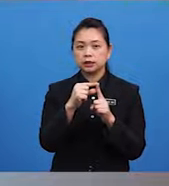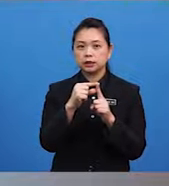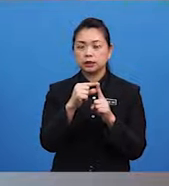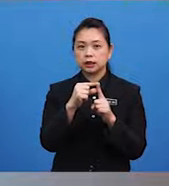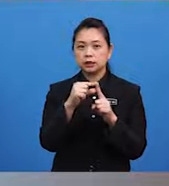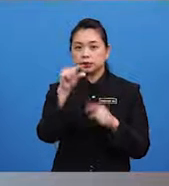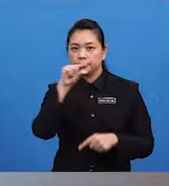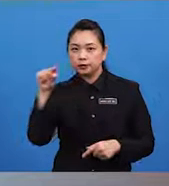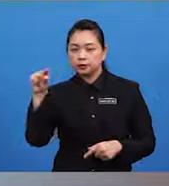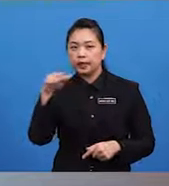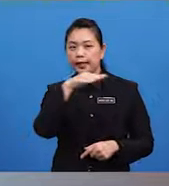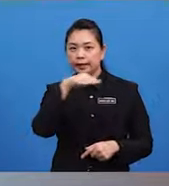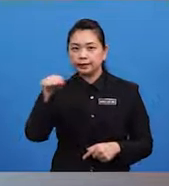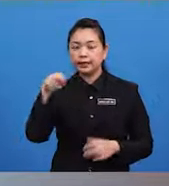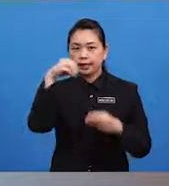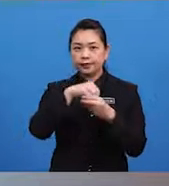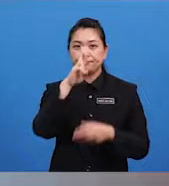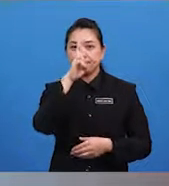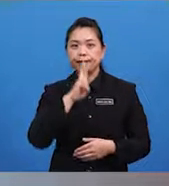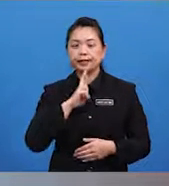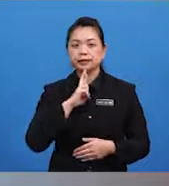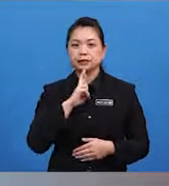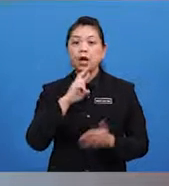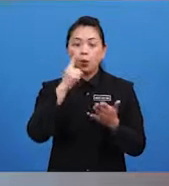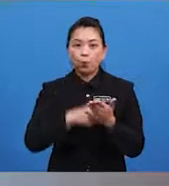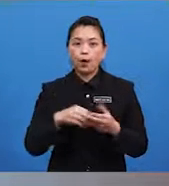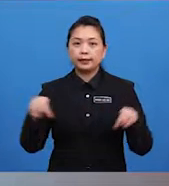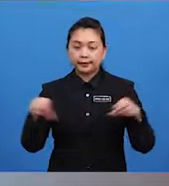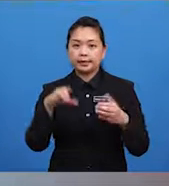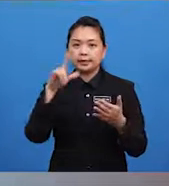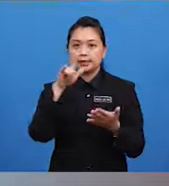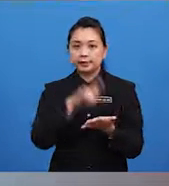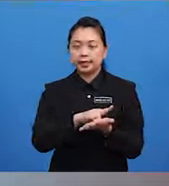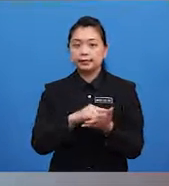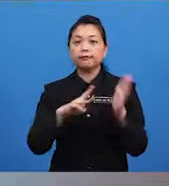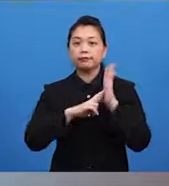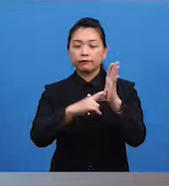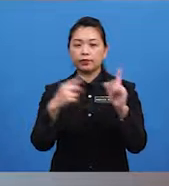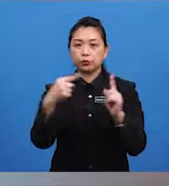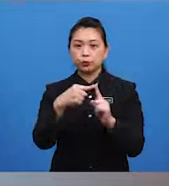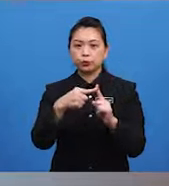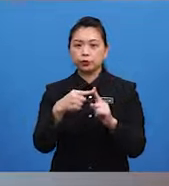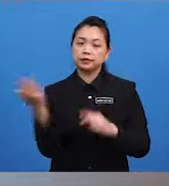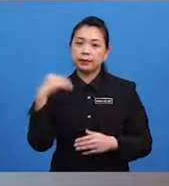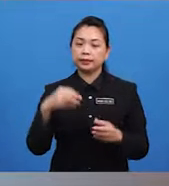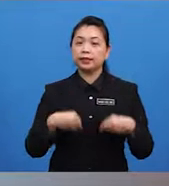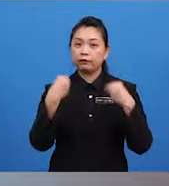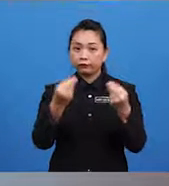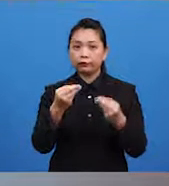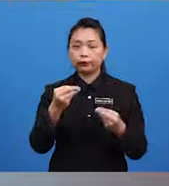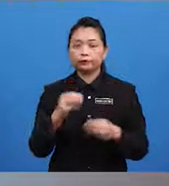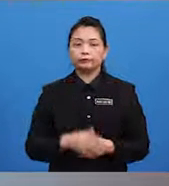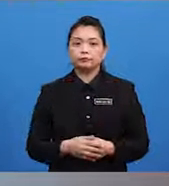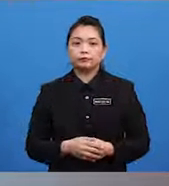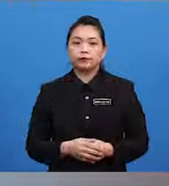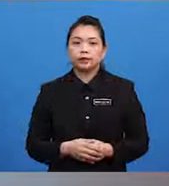in bold and underlined in red. What does it refer to? Let me give you a clue.